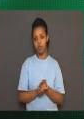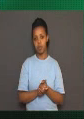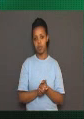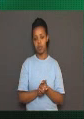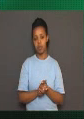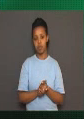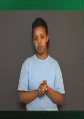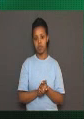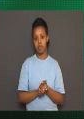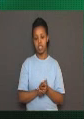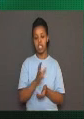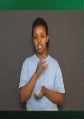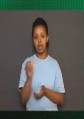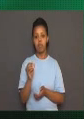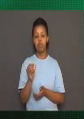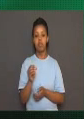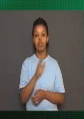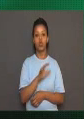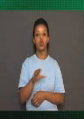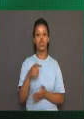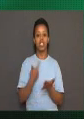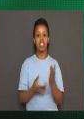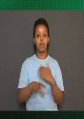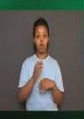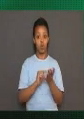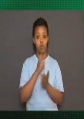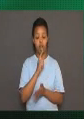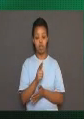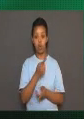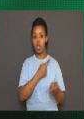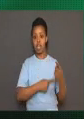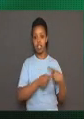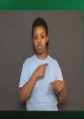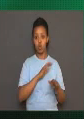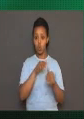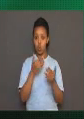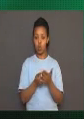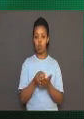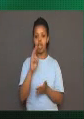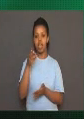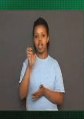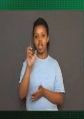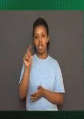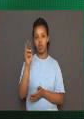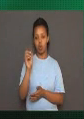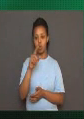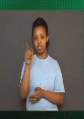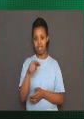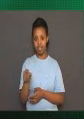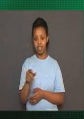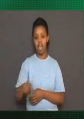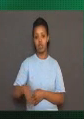The offspring from this generation were all heterozygous plants